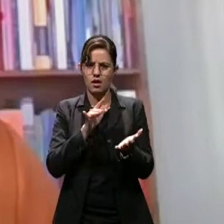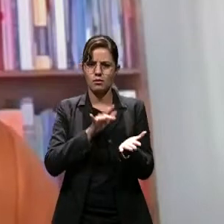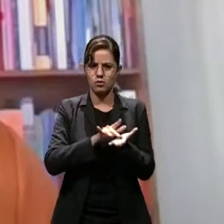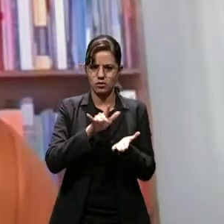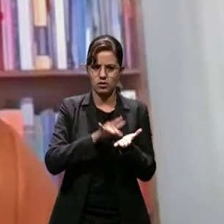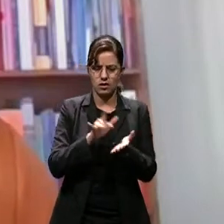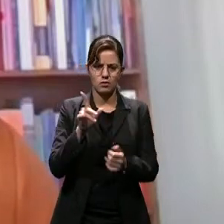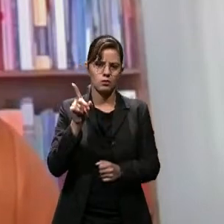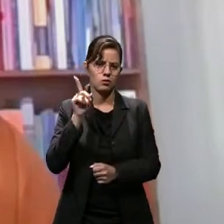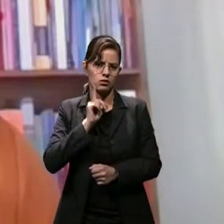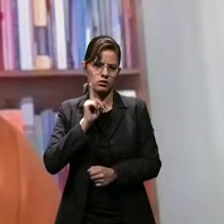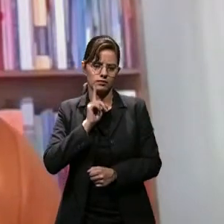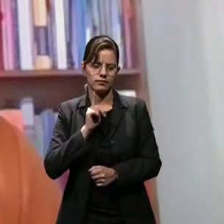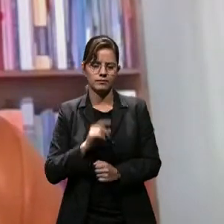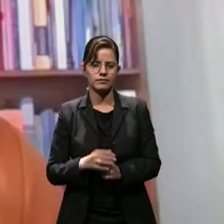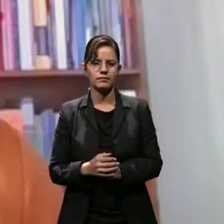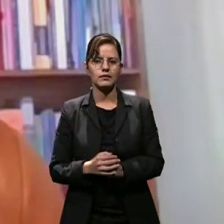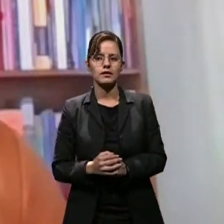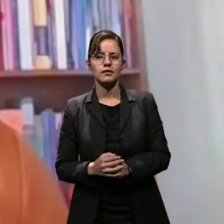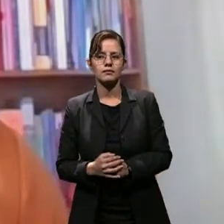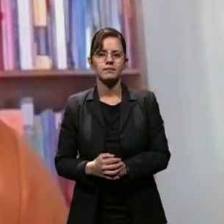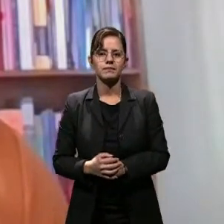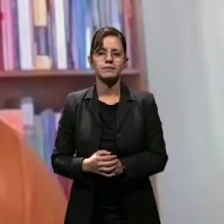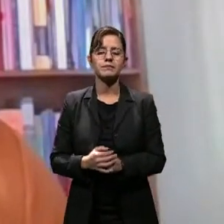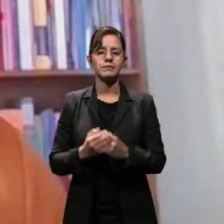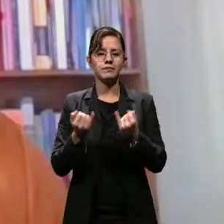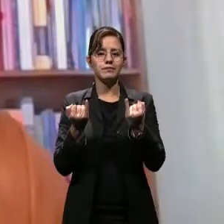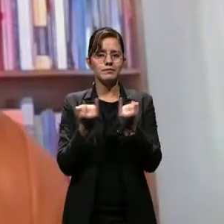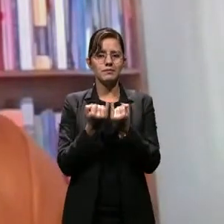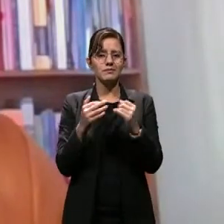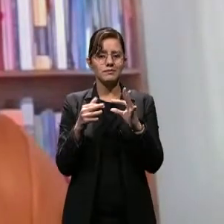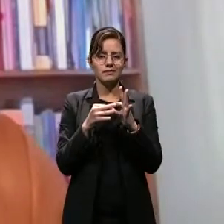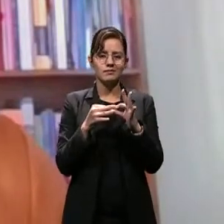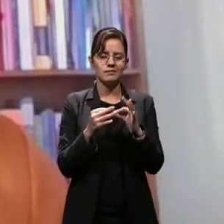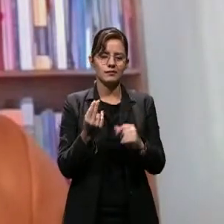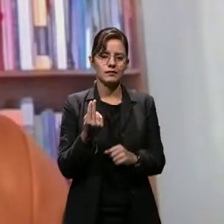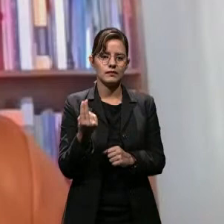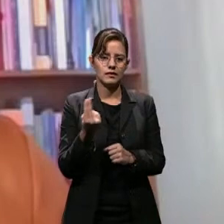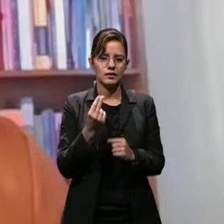She also talked about the need of having